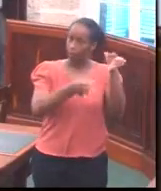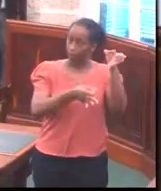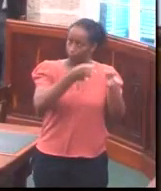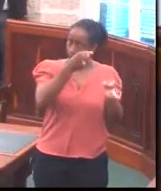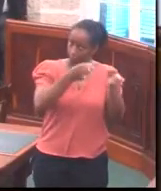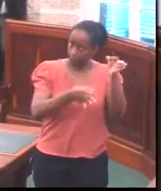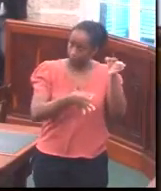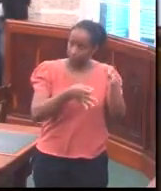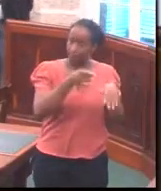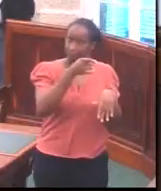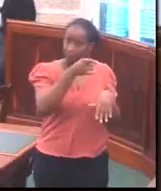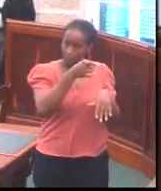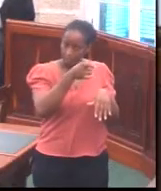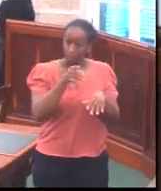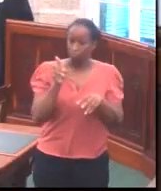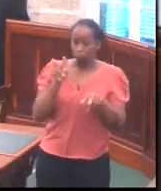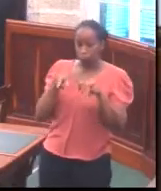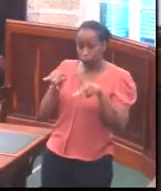Honor.